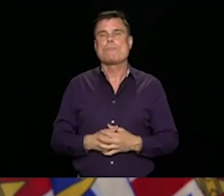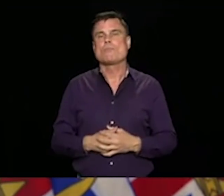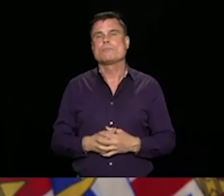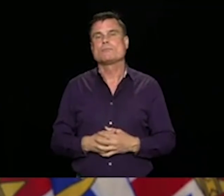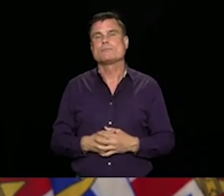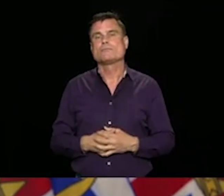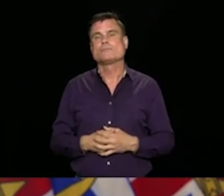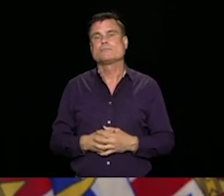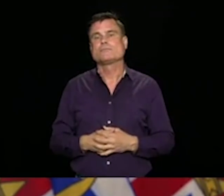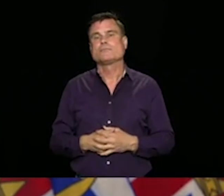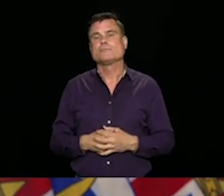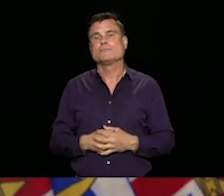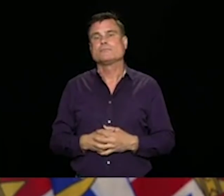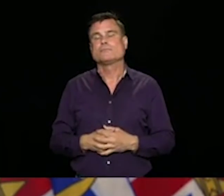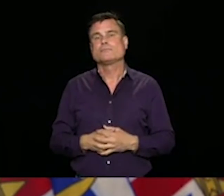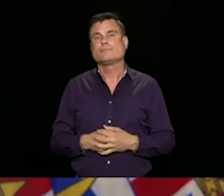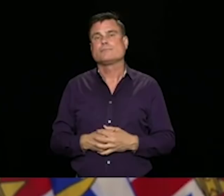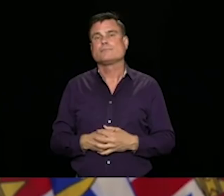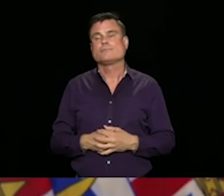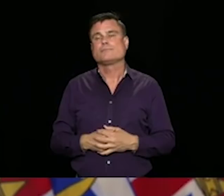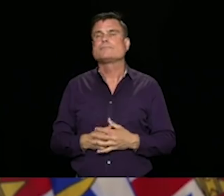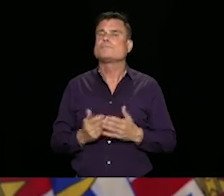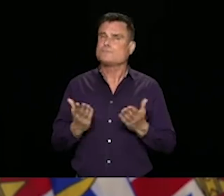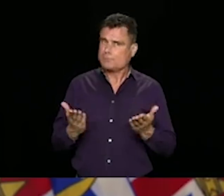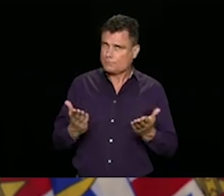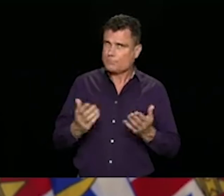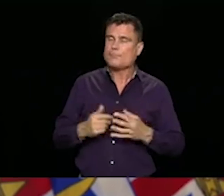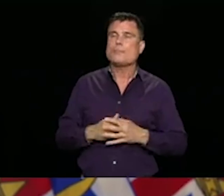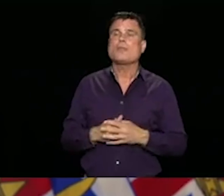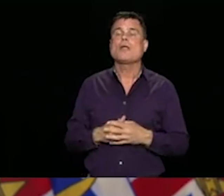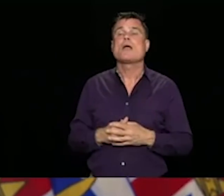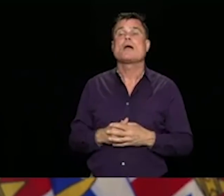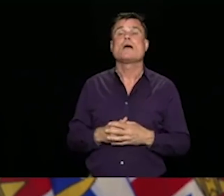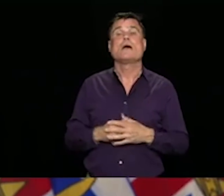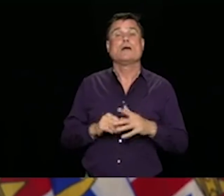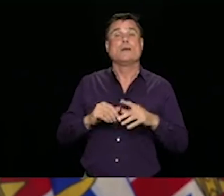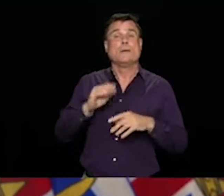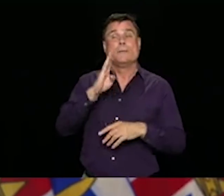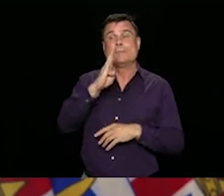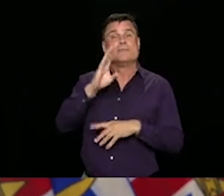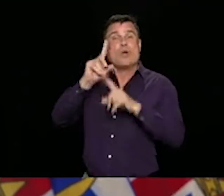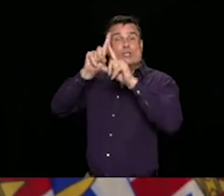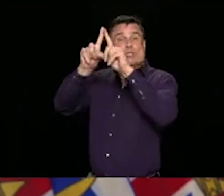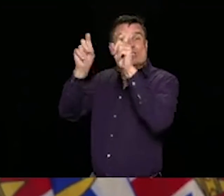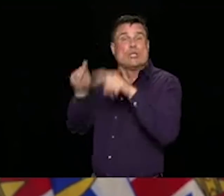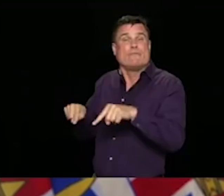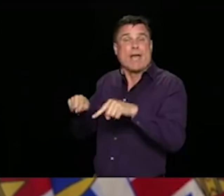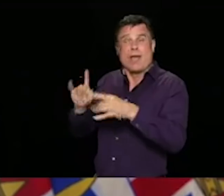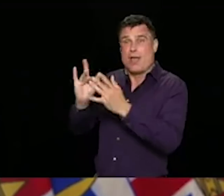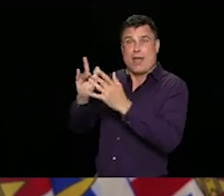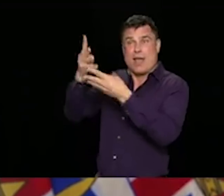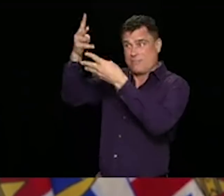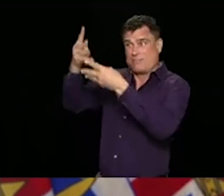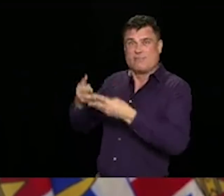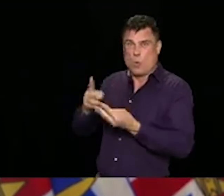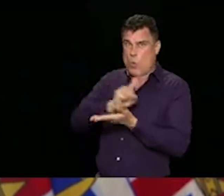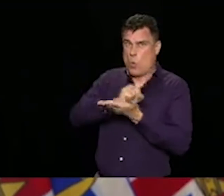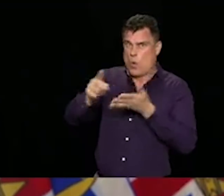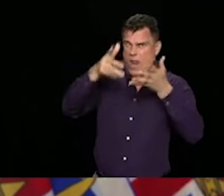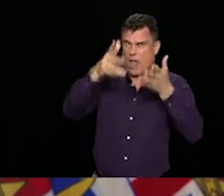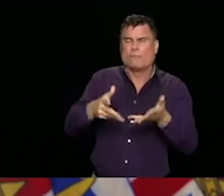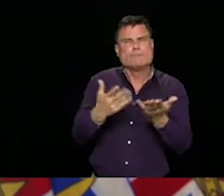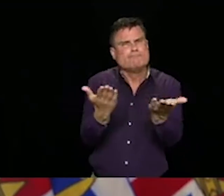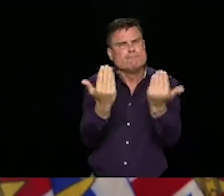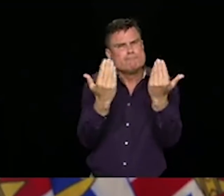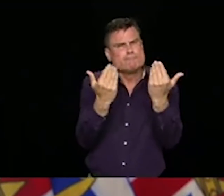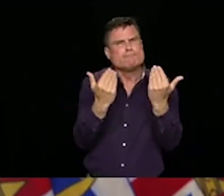So a couple of things today. We have 1 week left in our survey, our province-wide survey, to gather your feedback called Your Story, Our